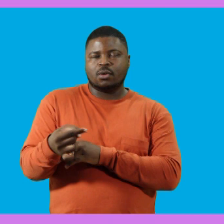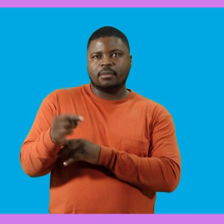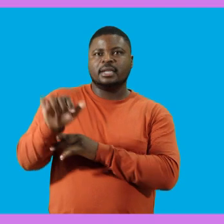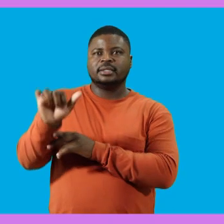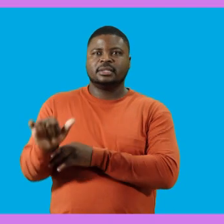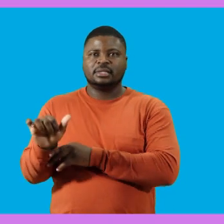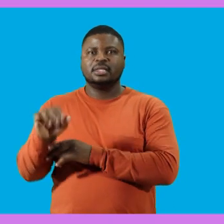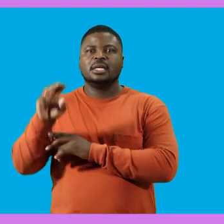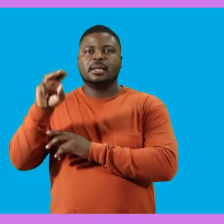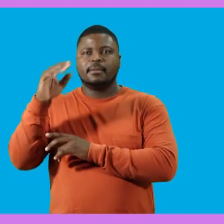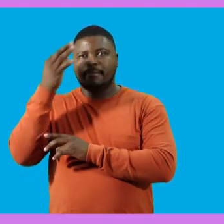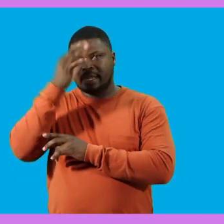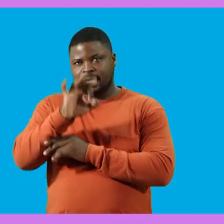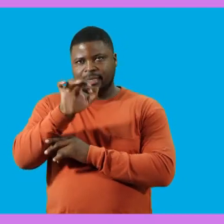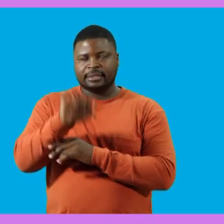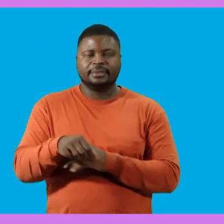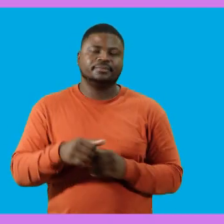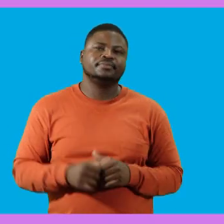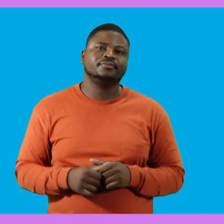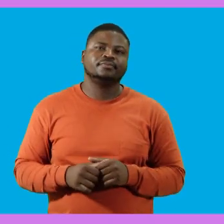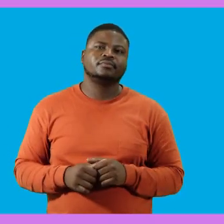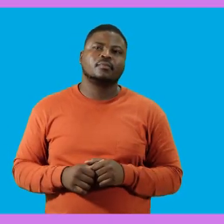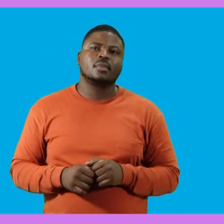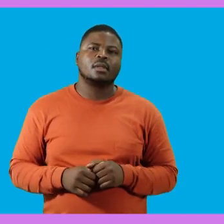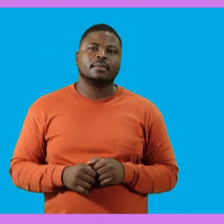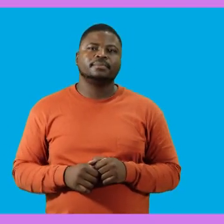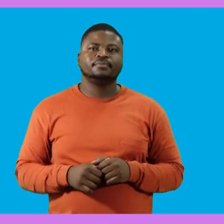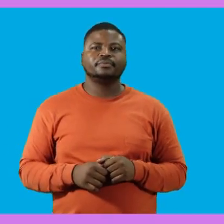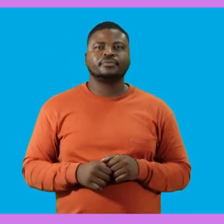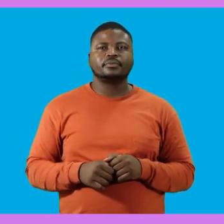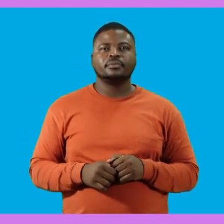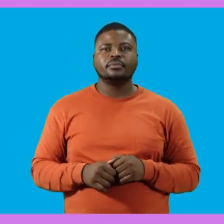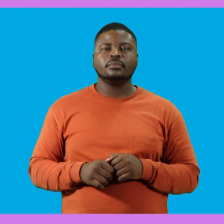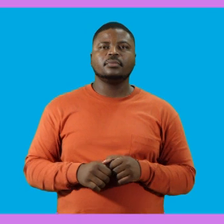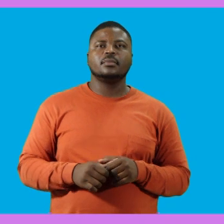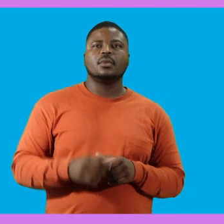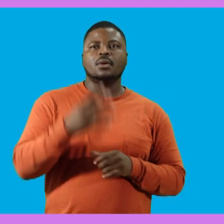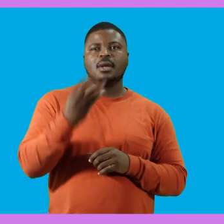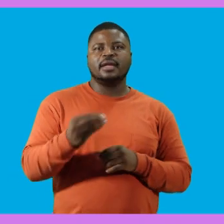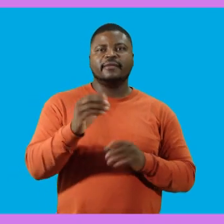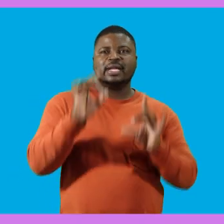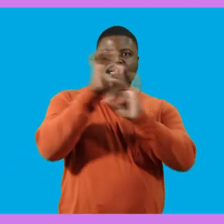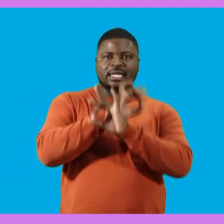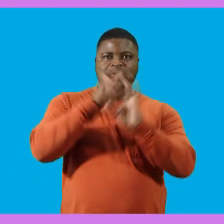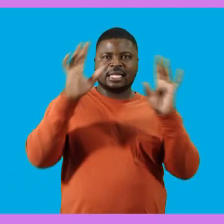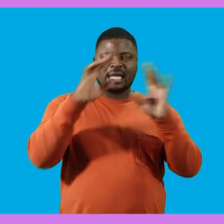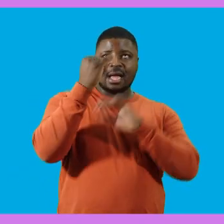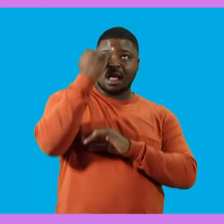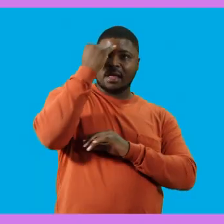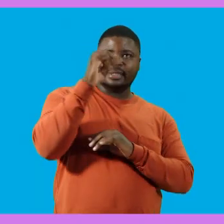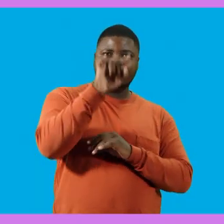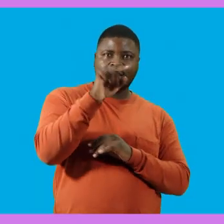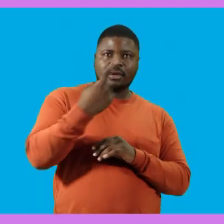135,6 minutes. Now, to give us a clear idea of how long it will